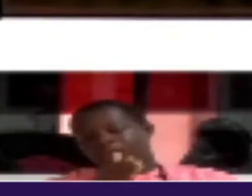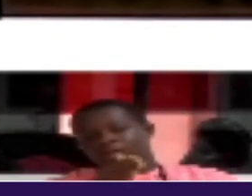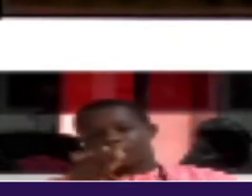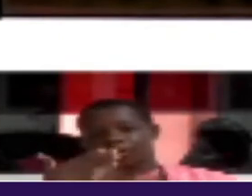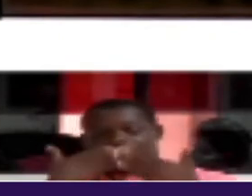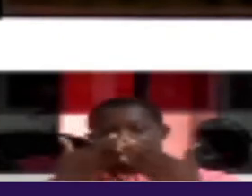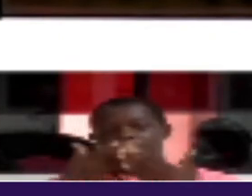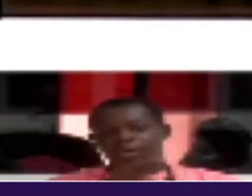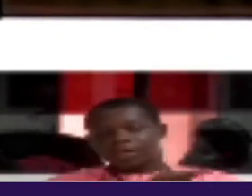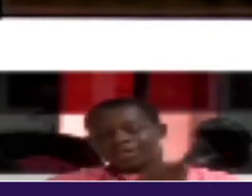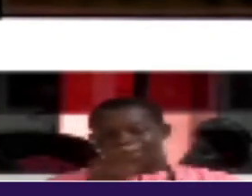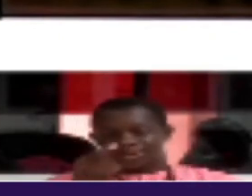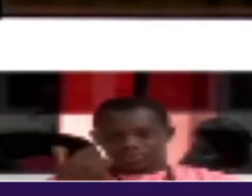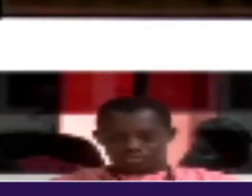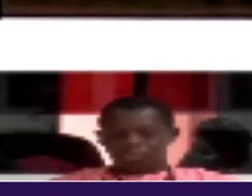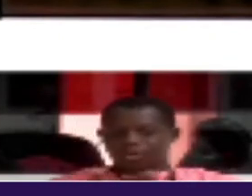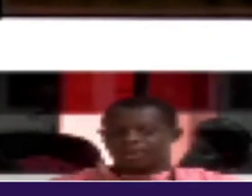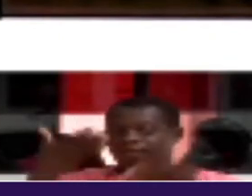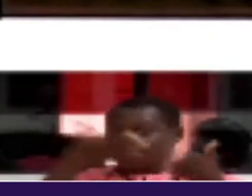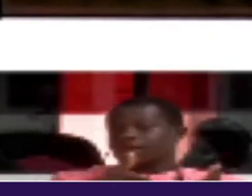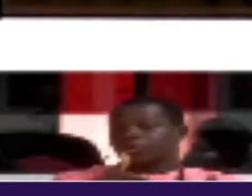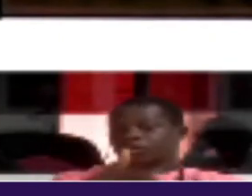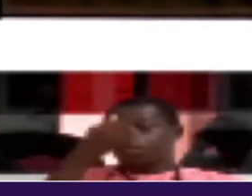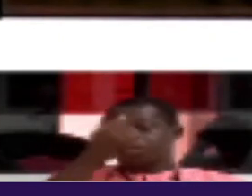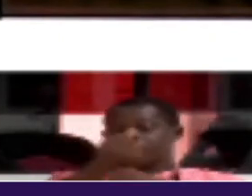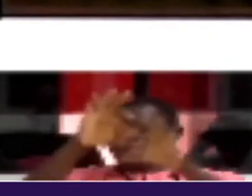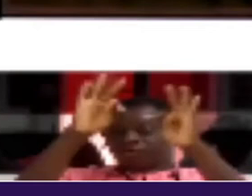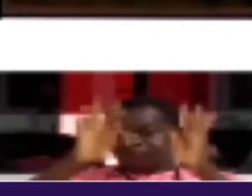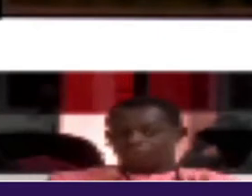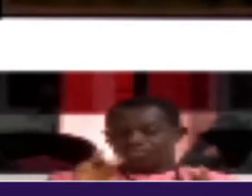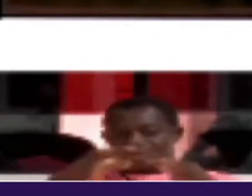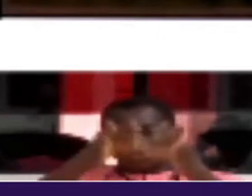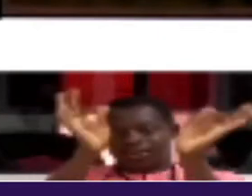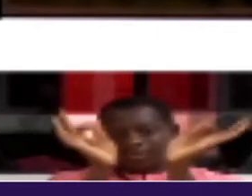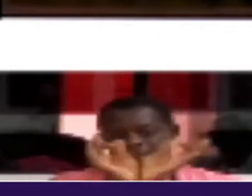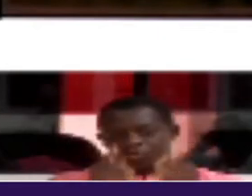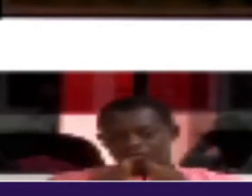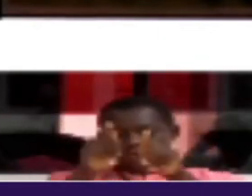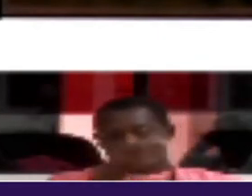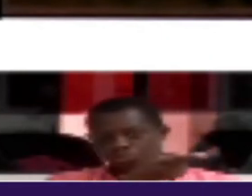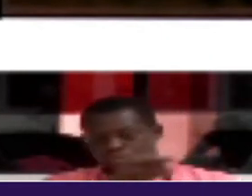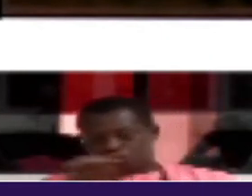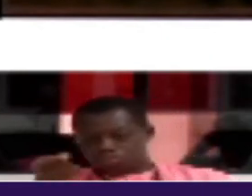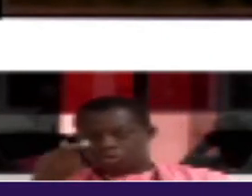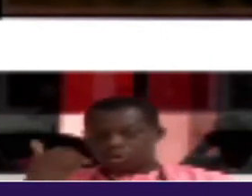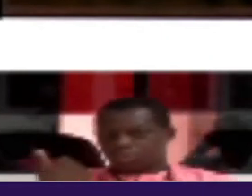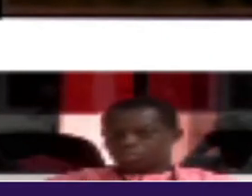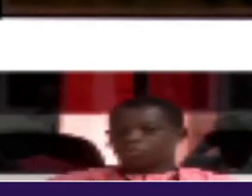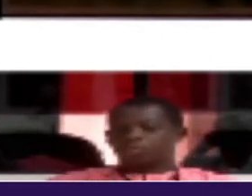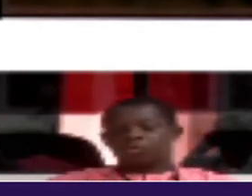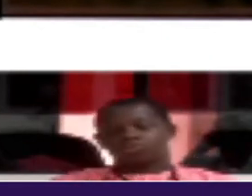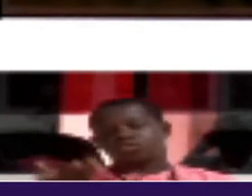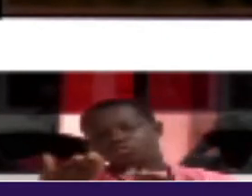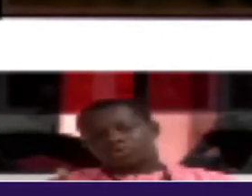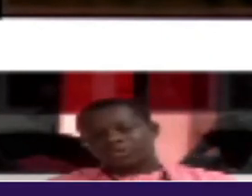people now they are here to be a team with you people. Then your main role is to conduct